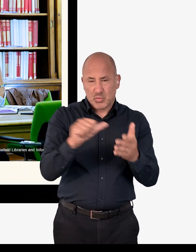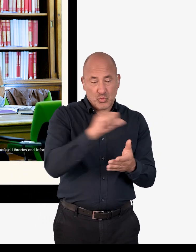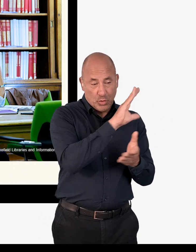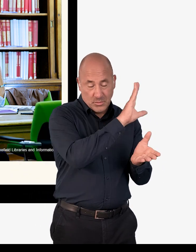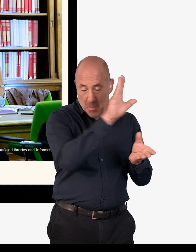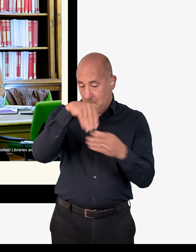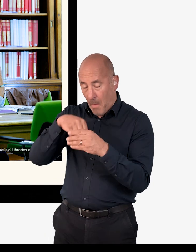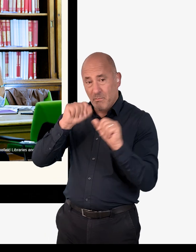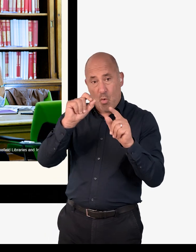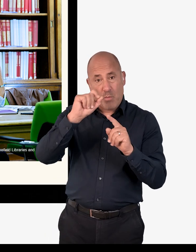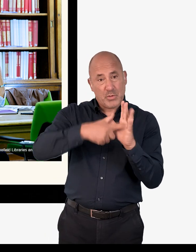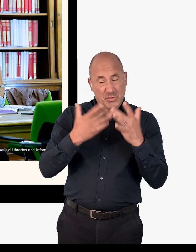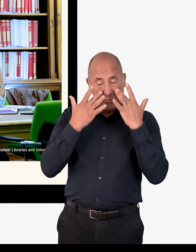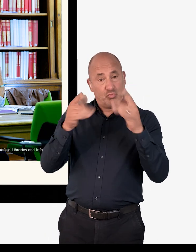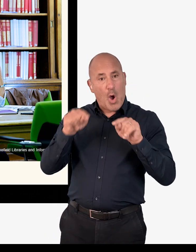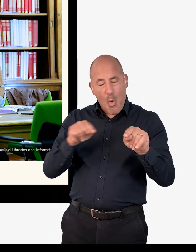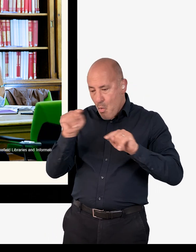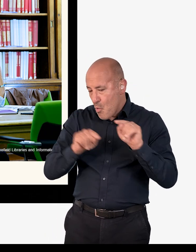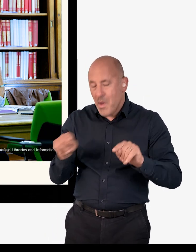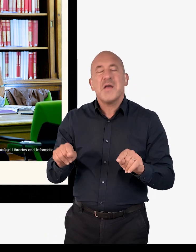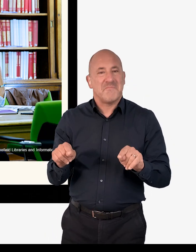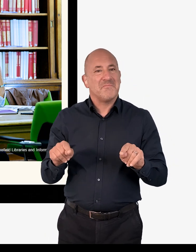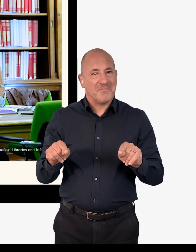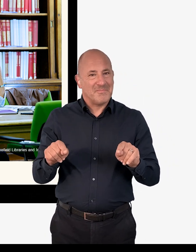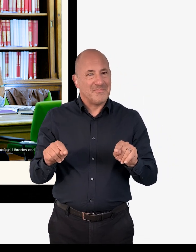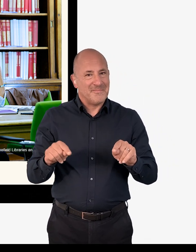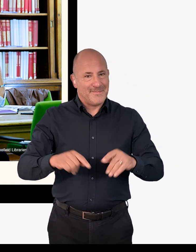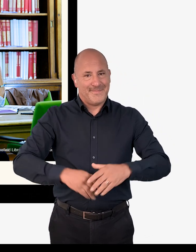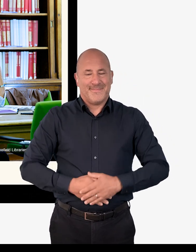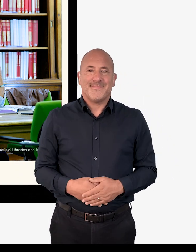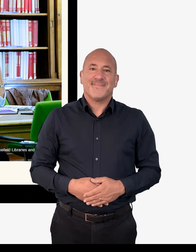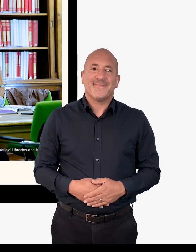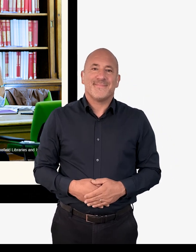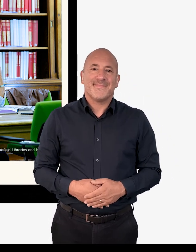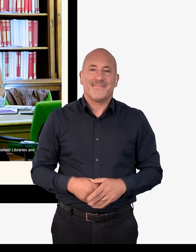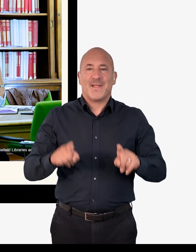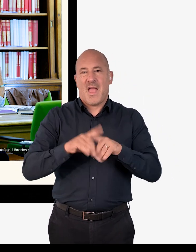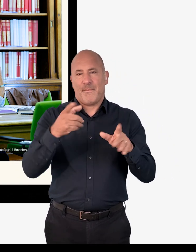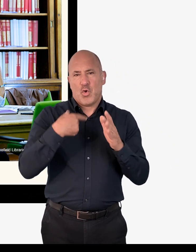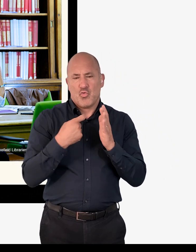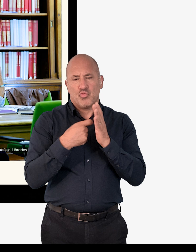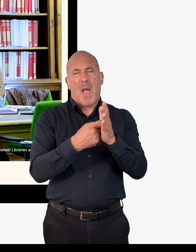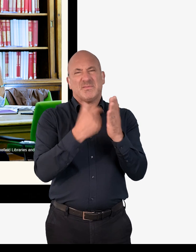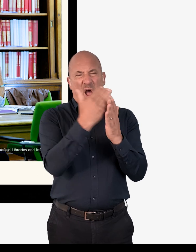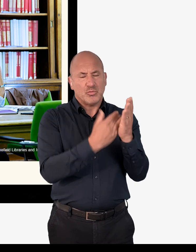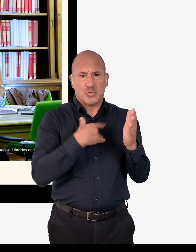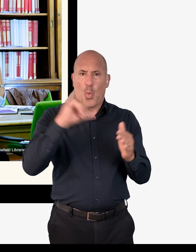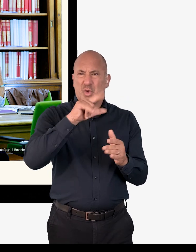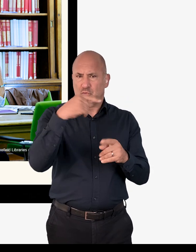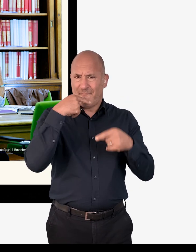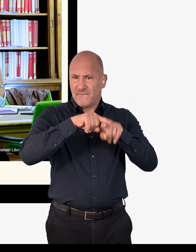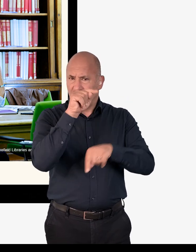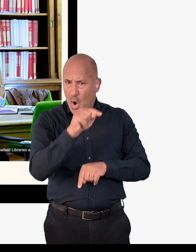its findings and recommendations should be reflected in the project. Tell us which recommendations will